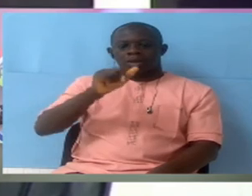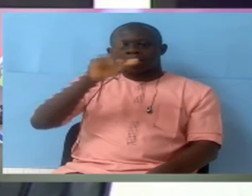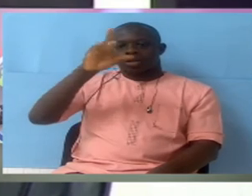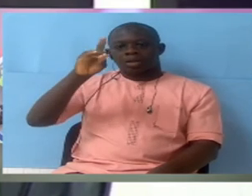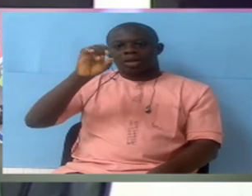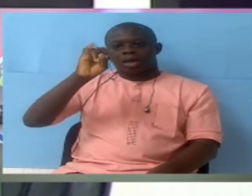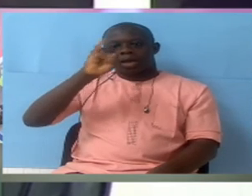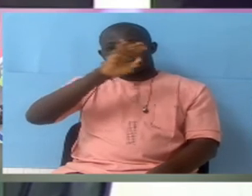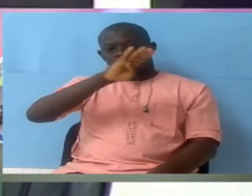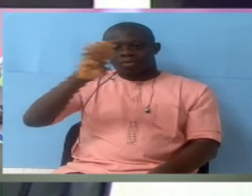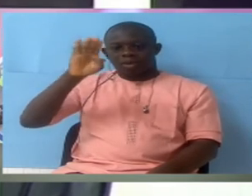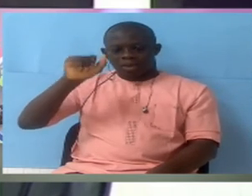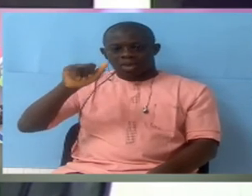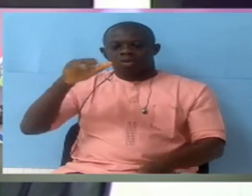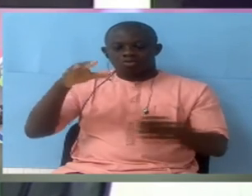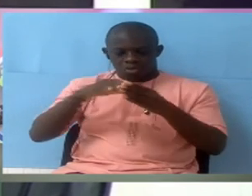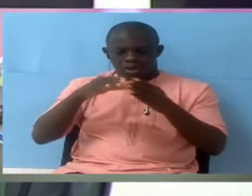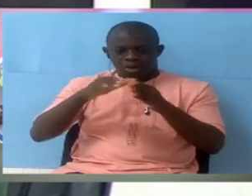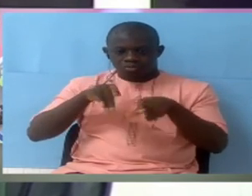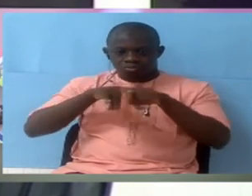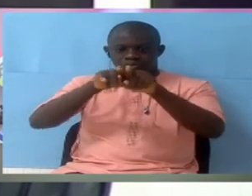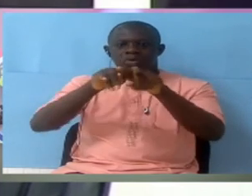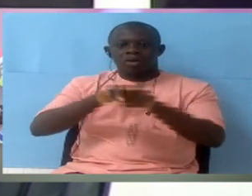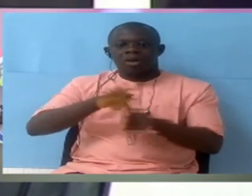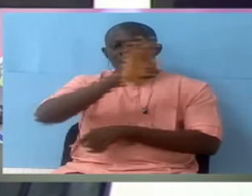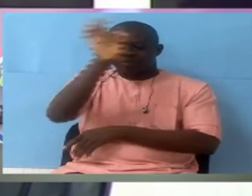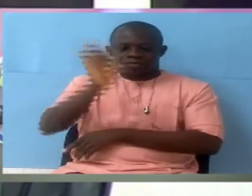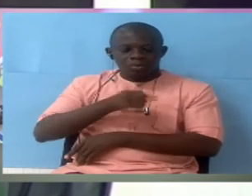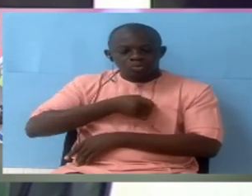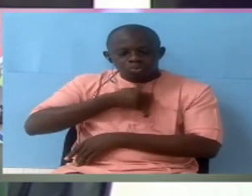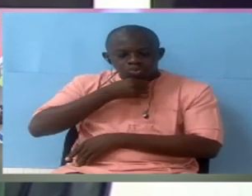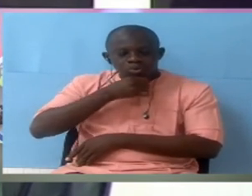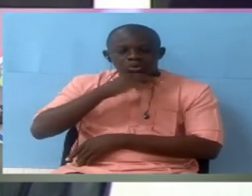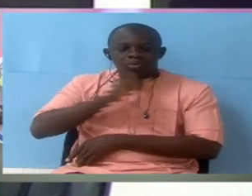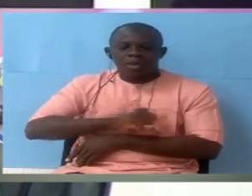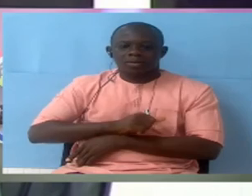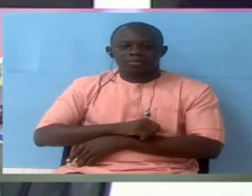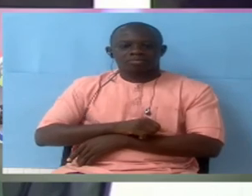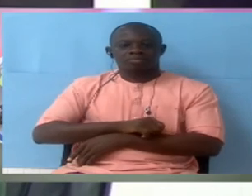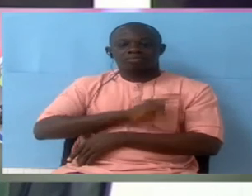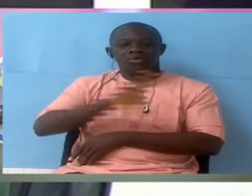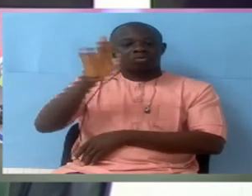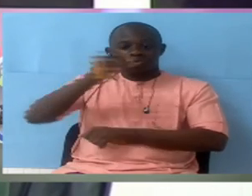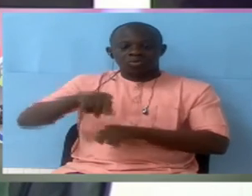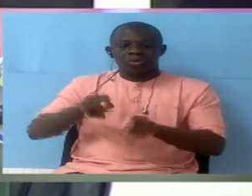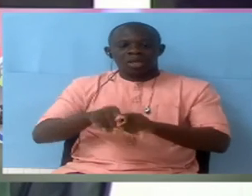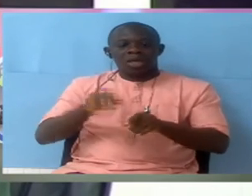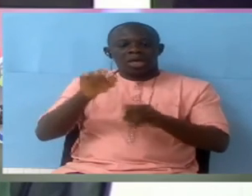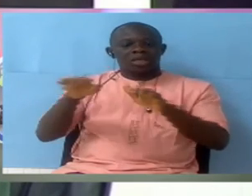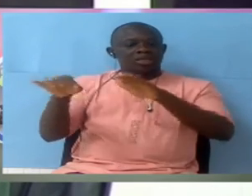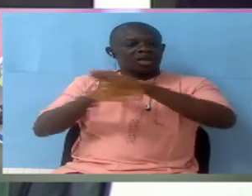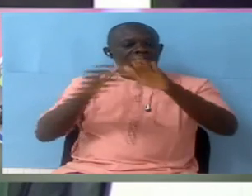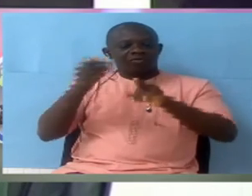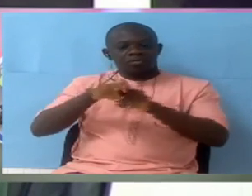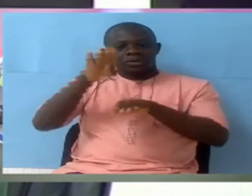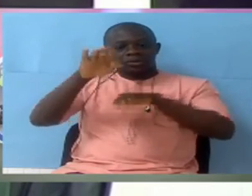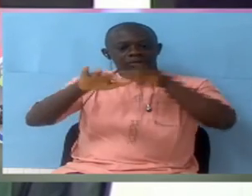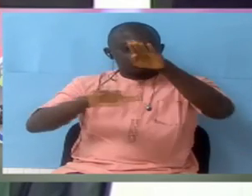yi, Sirif Mustafa Diba. A very old man, he cannot even get down from the stairs. Ko xamne mag la sax munta wacce sax